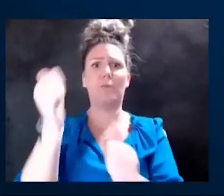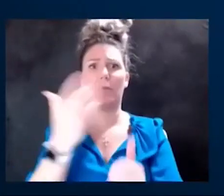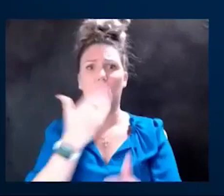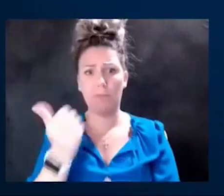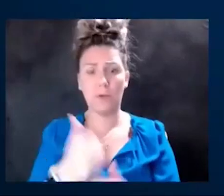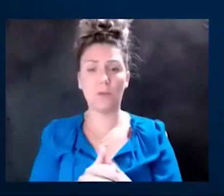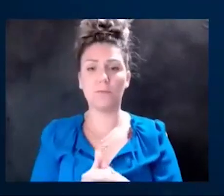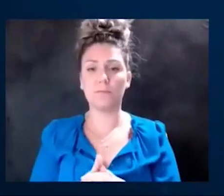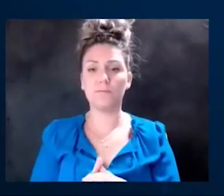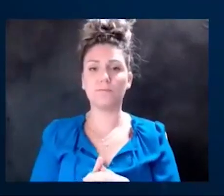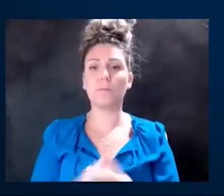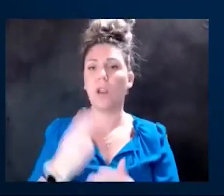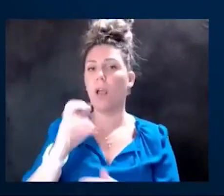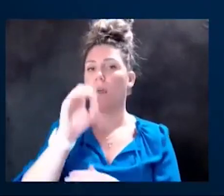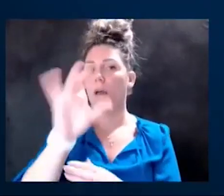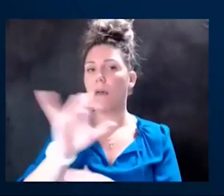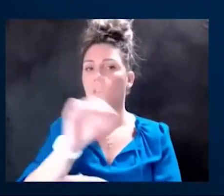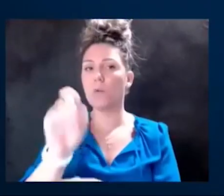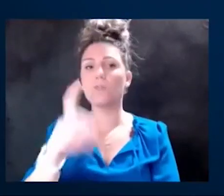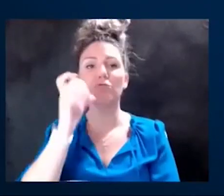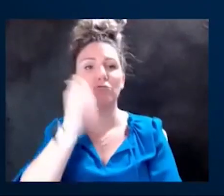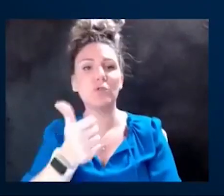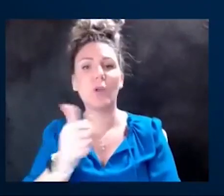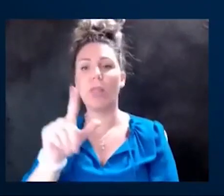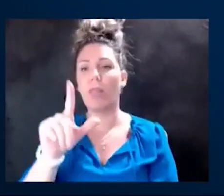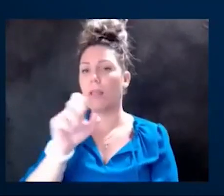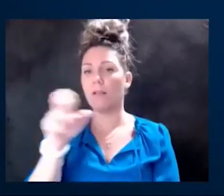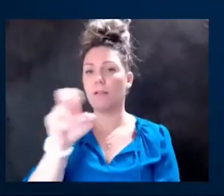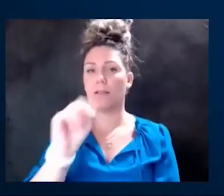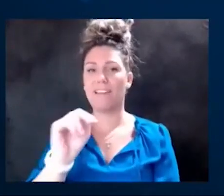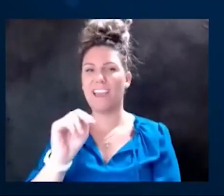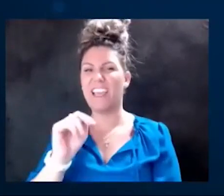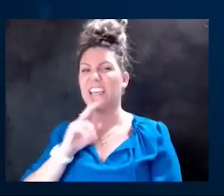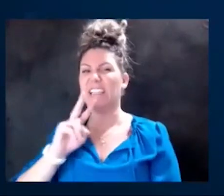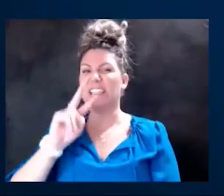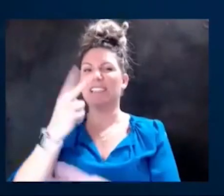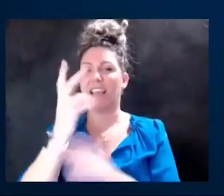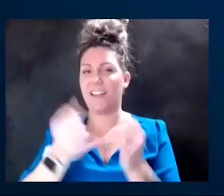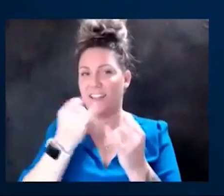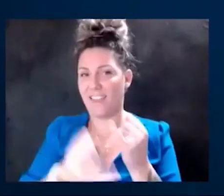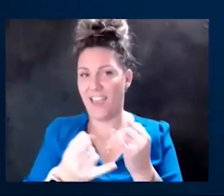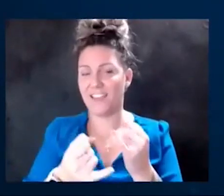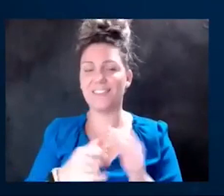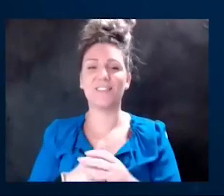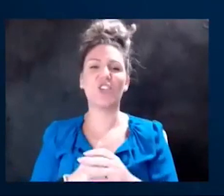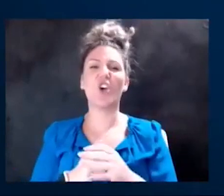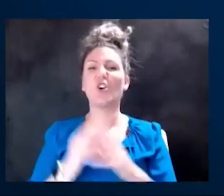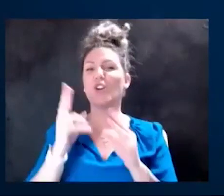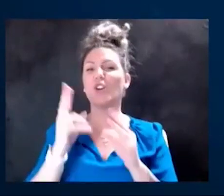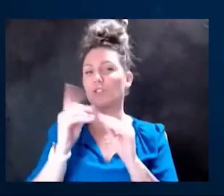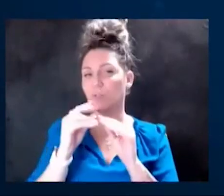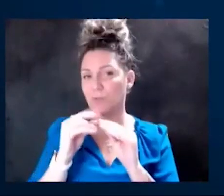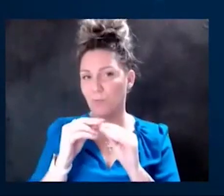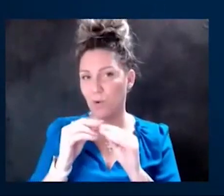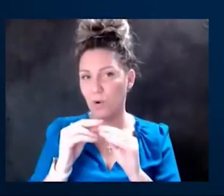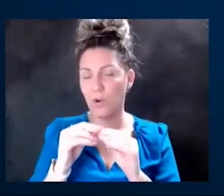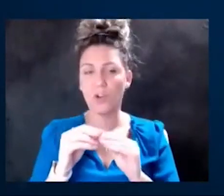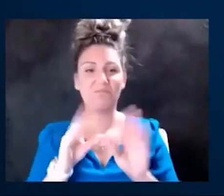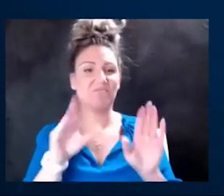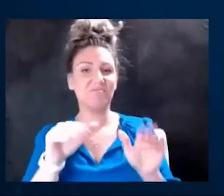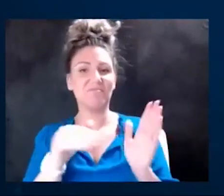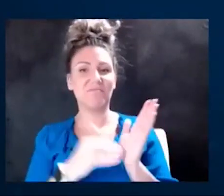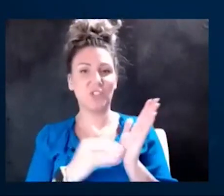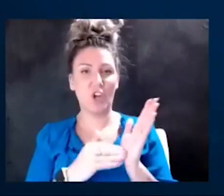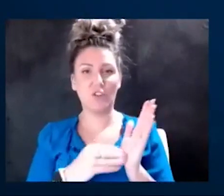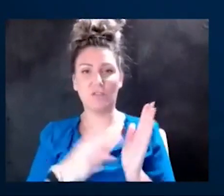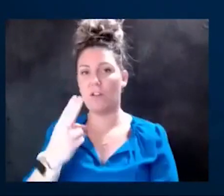question tomorrow. Leanne's going to get the next to the last question, because we Okay. have one question for Dr. Yeah. Hawkinson before All